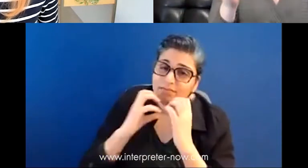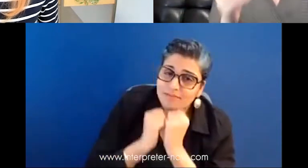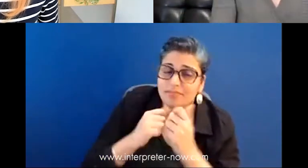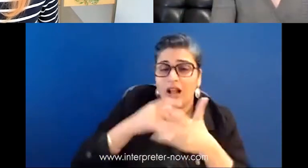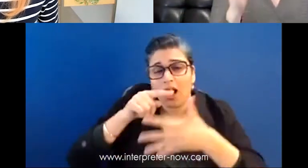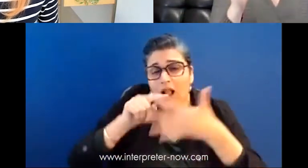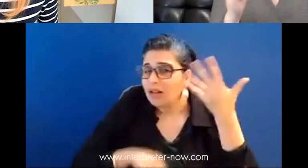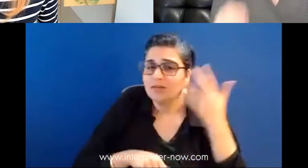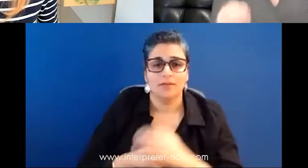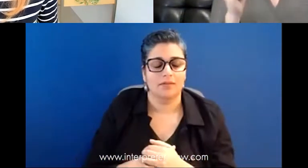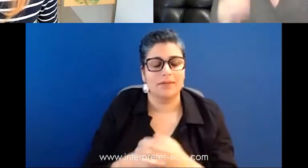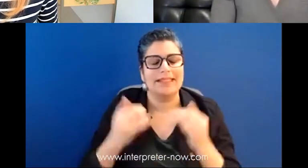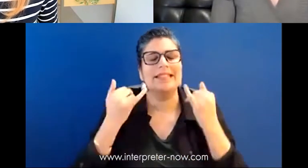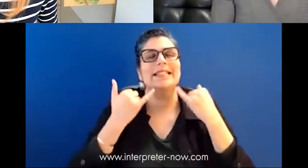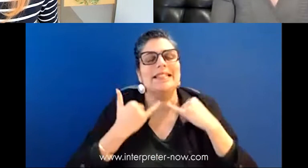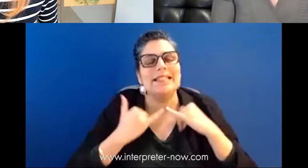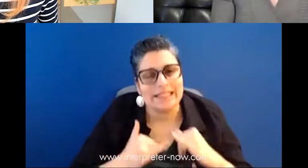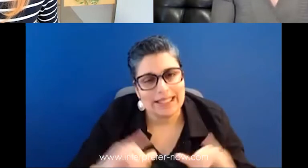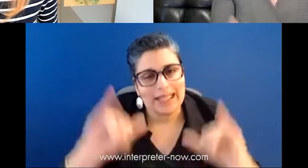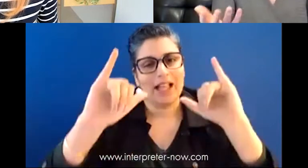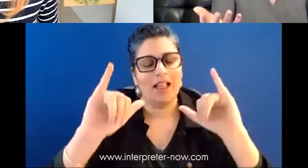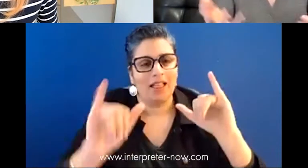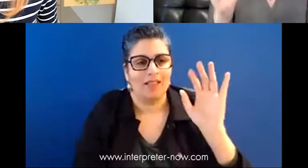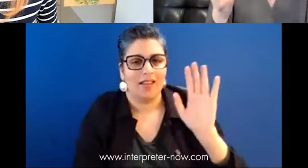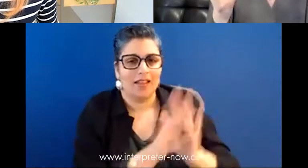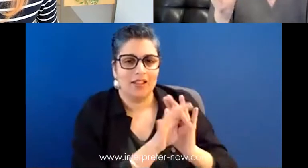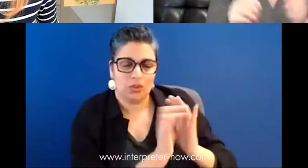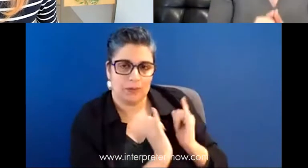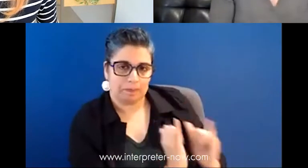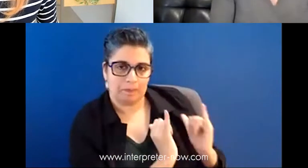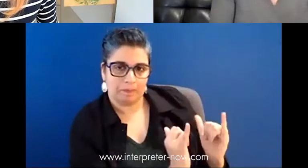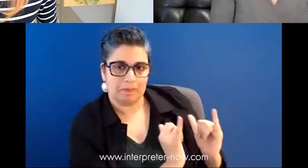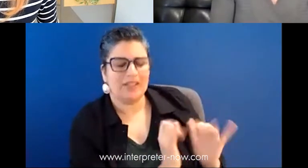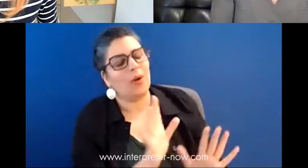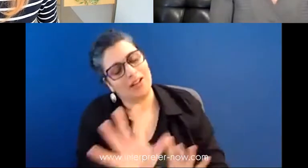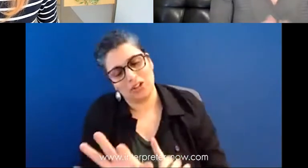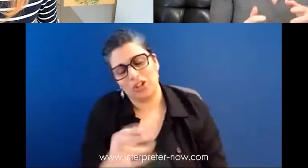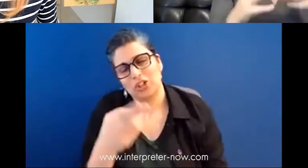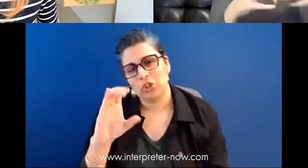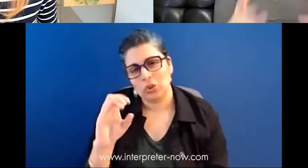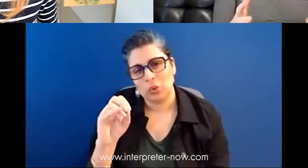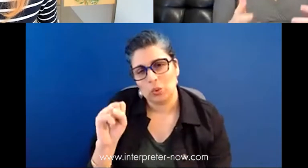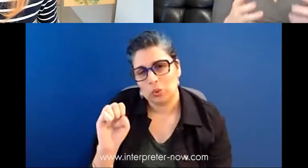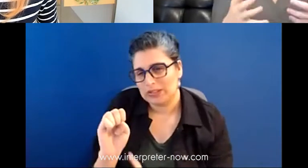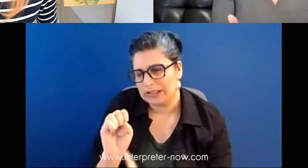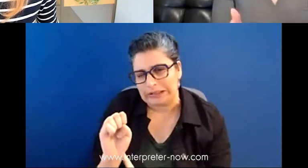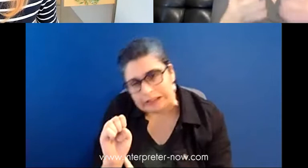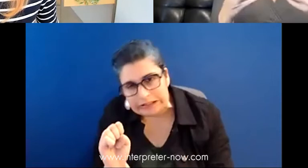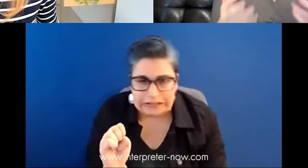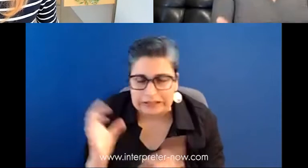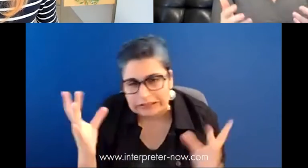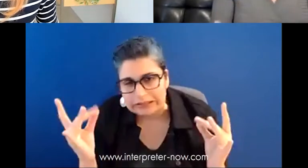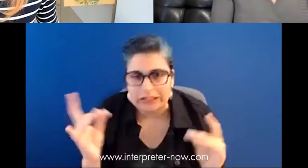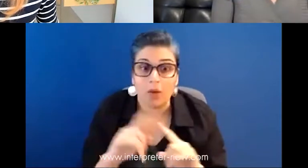They still choose not to do it. And maybe choose is a little finger quotey, but nonetheless, you see that